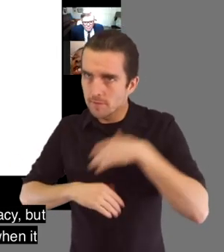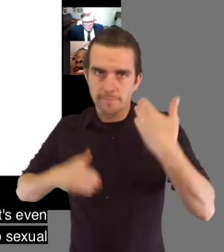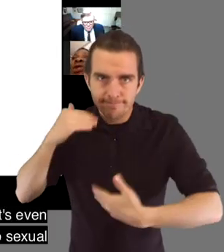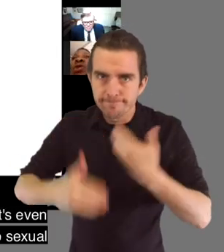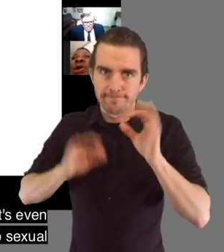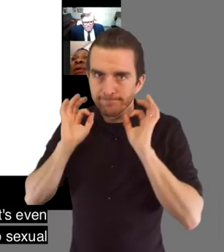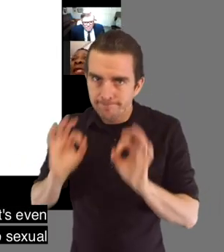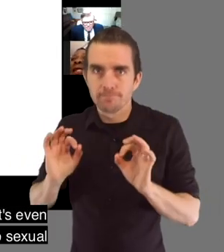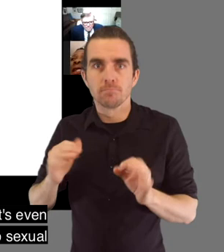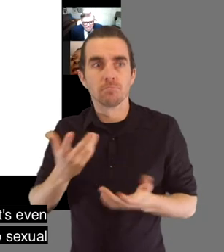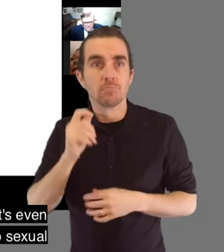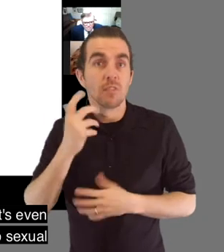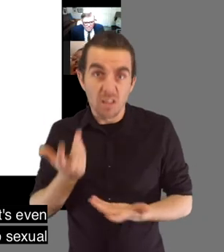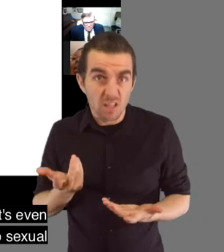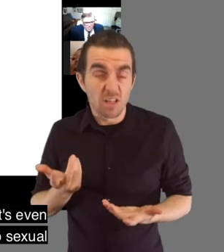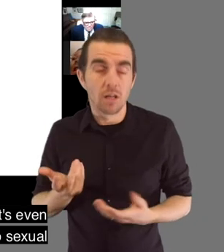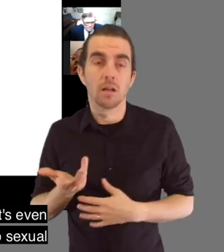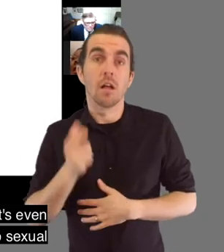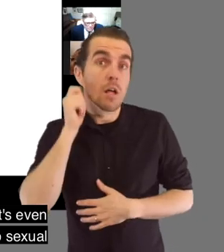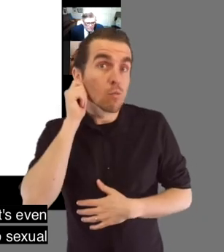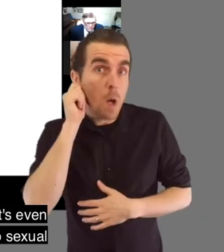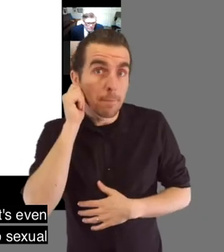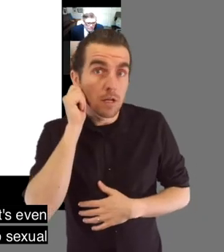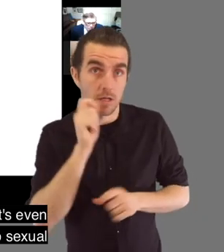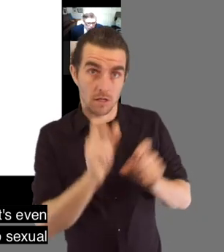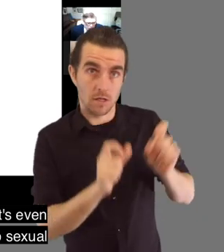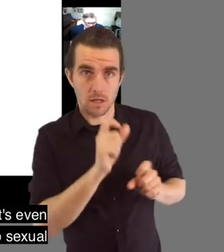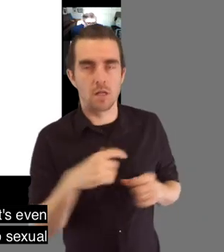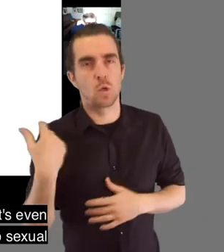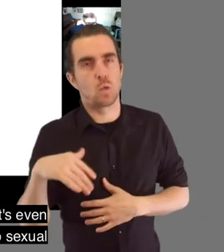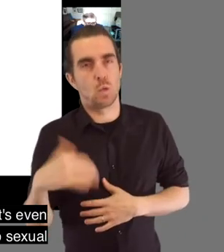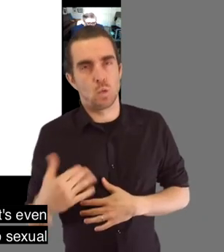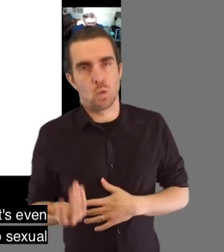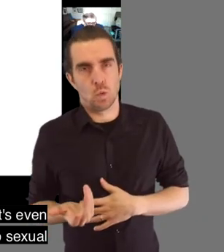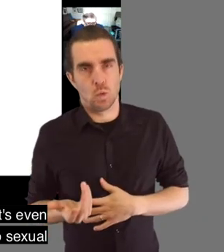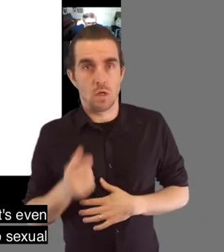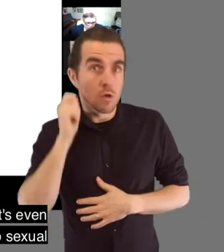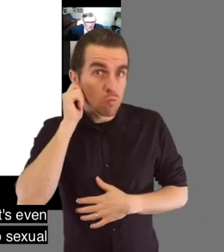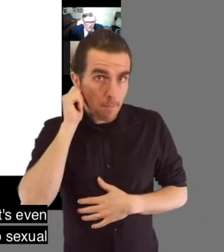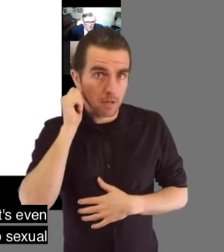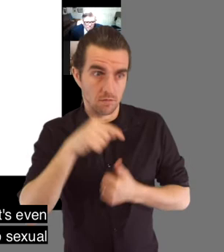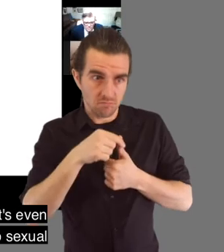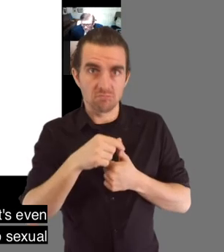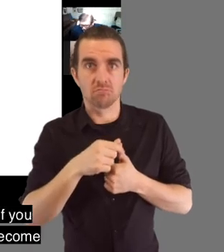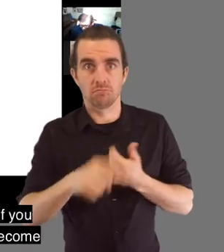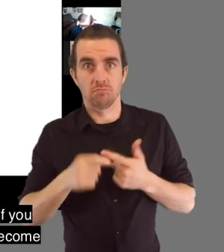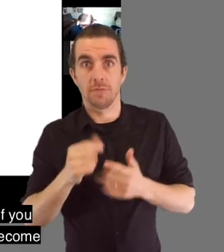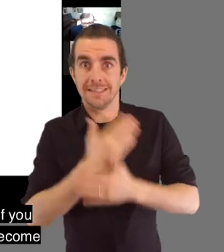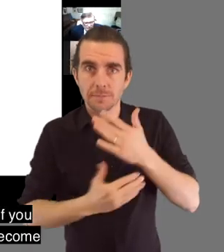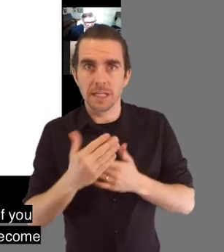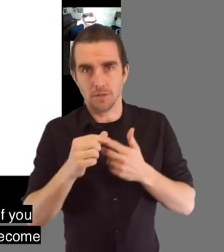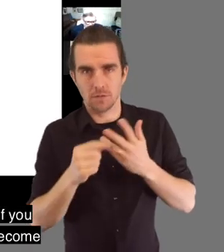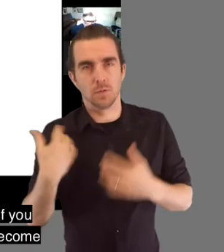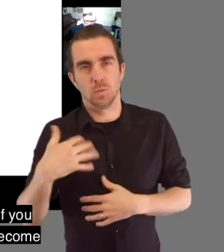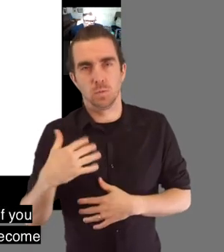when it comes to women, it's even worse. It's even worse to women. When it comes to sexual rights, you know, in